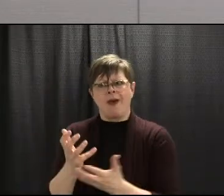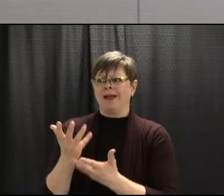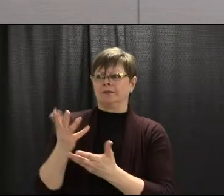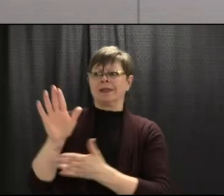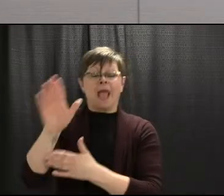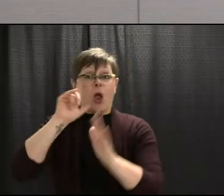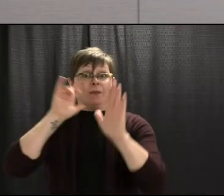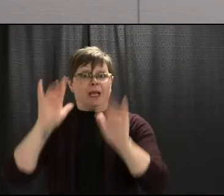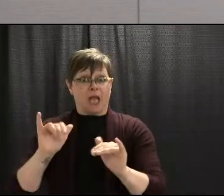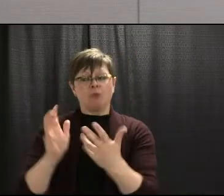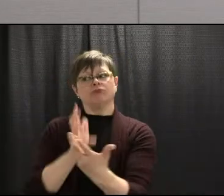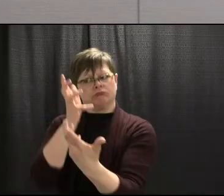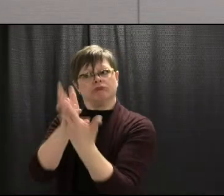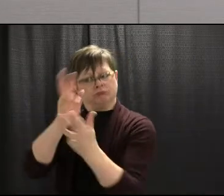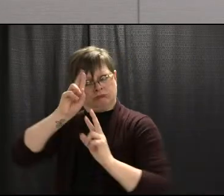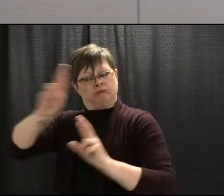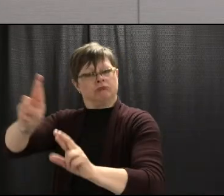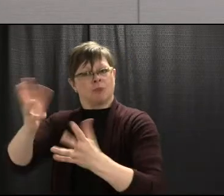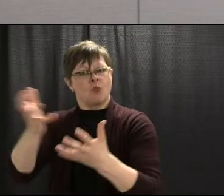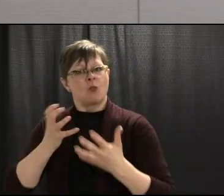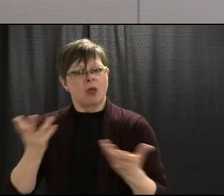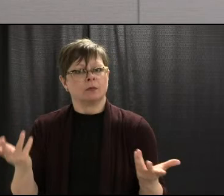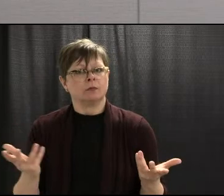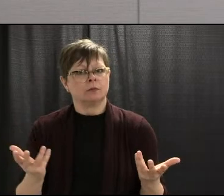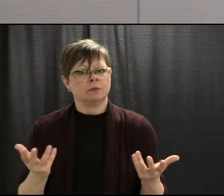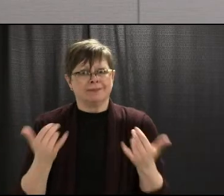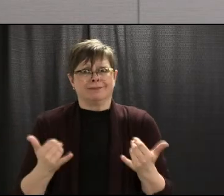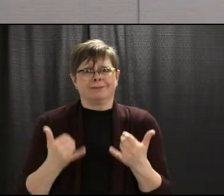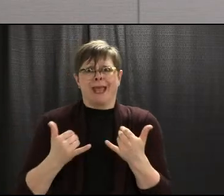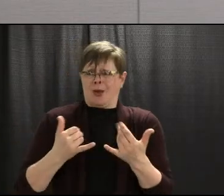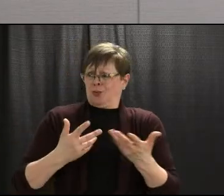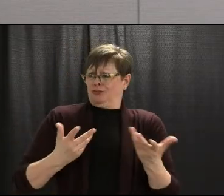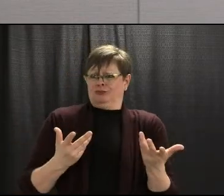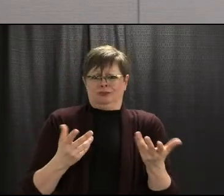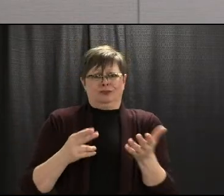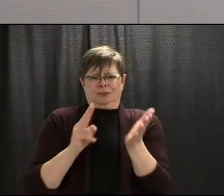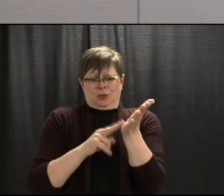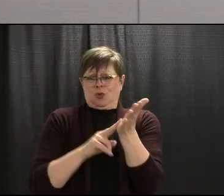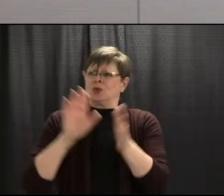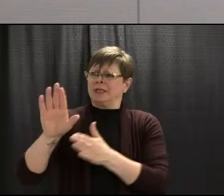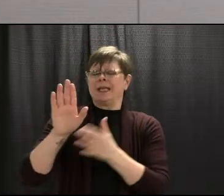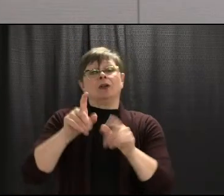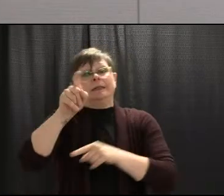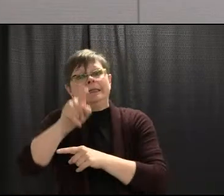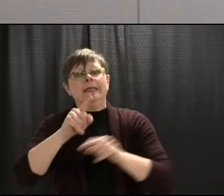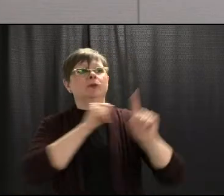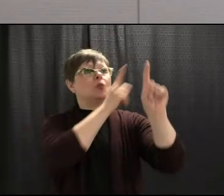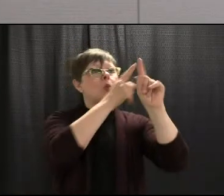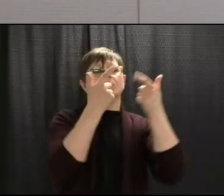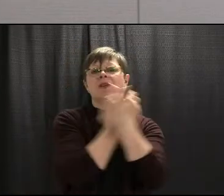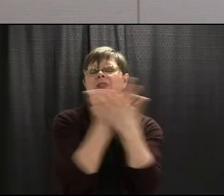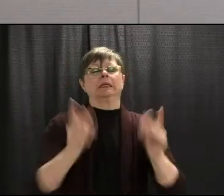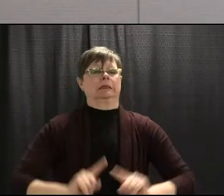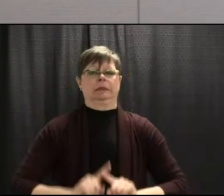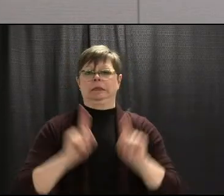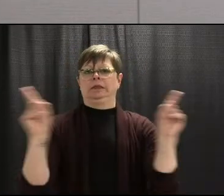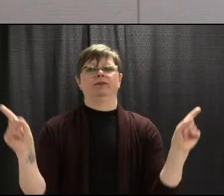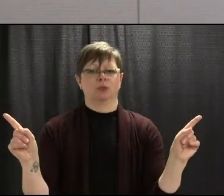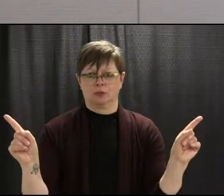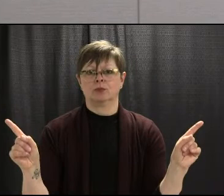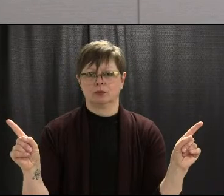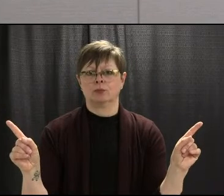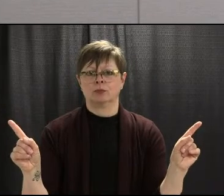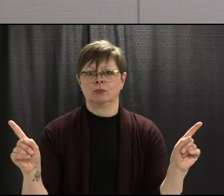and expectations of the new generation of nurse, while equally respecting the nurses that have been on the front lines for some